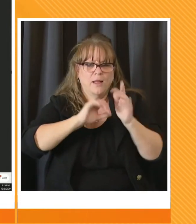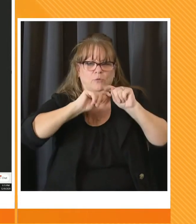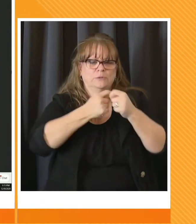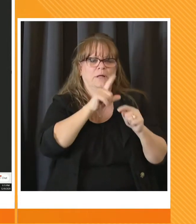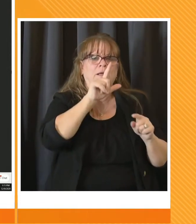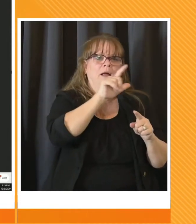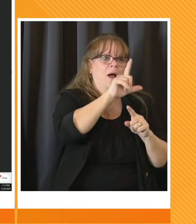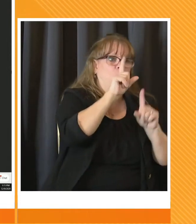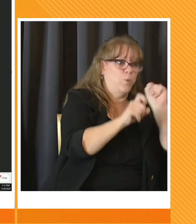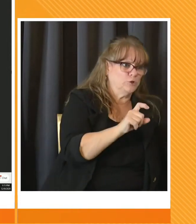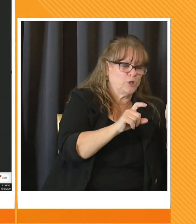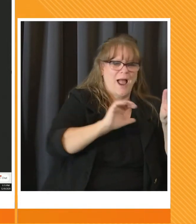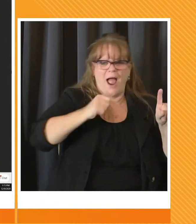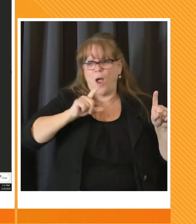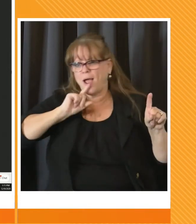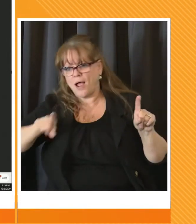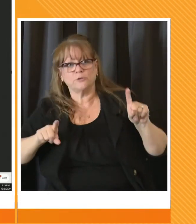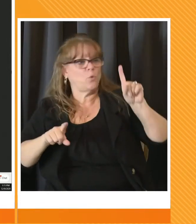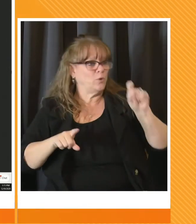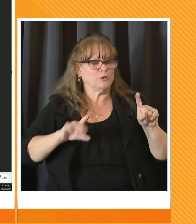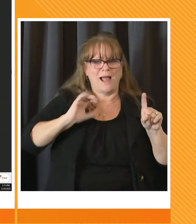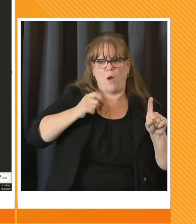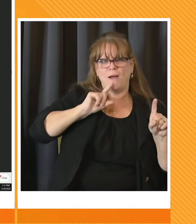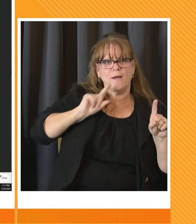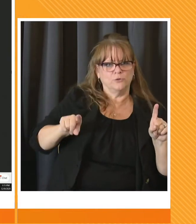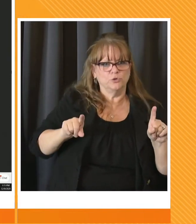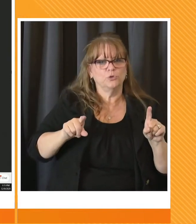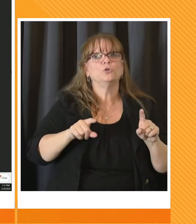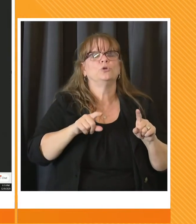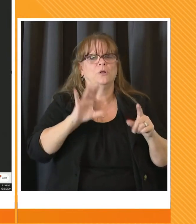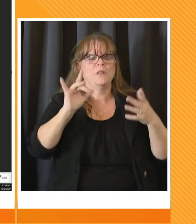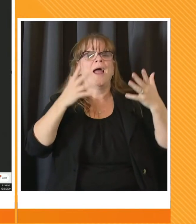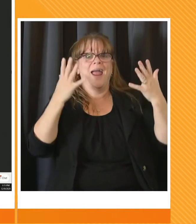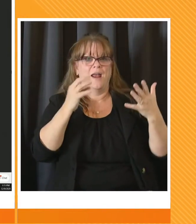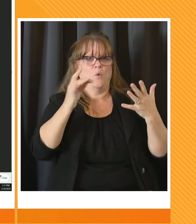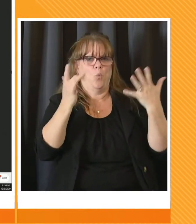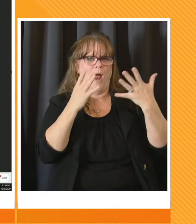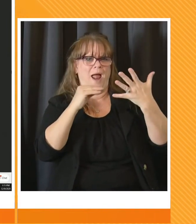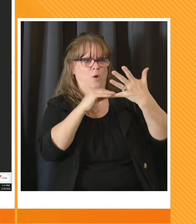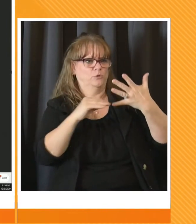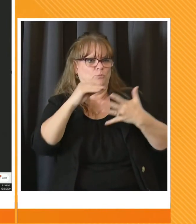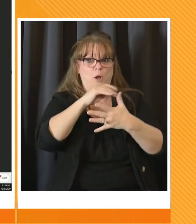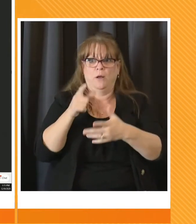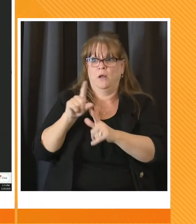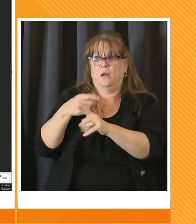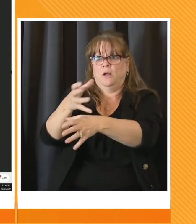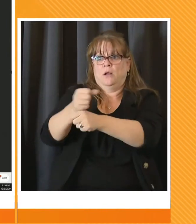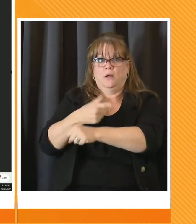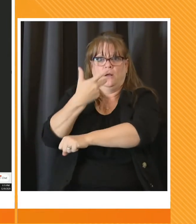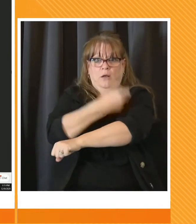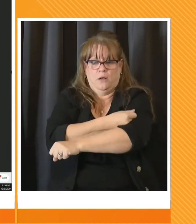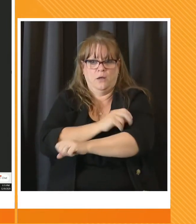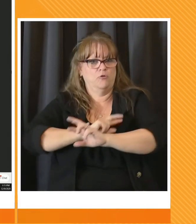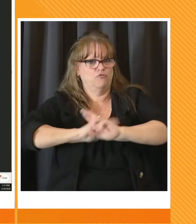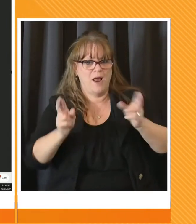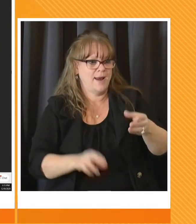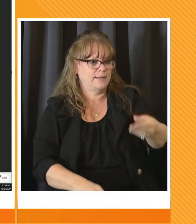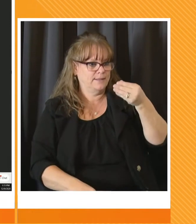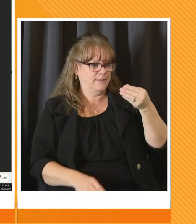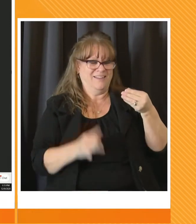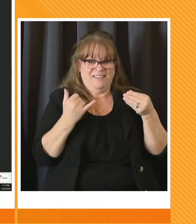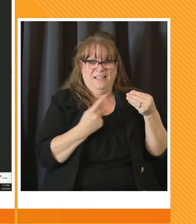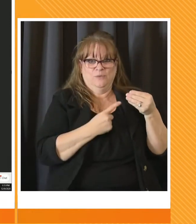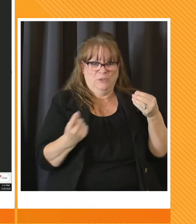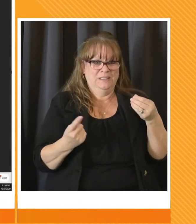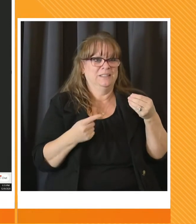so that we're ready when the vaccine arrives in local communities this week and the following week in those first 2 weeks of distribution.